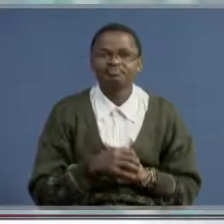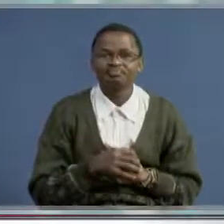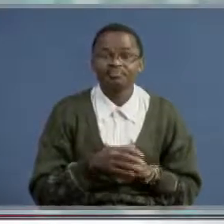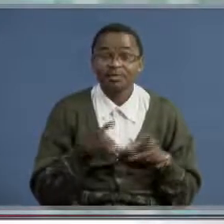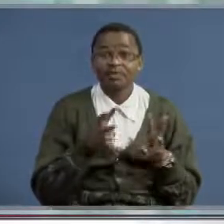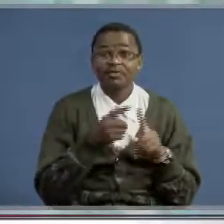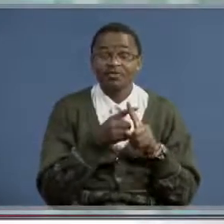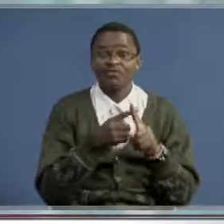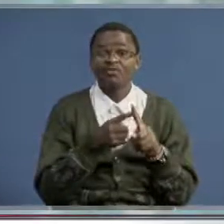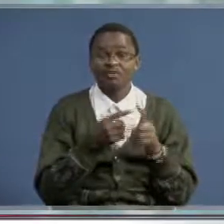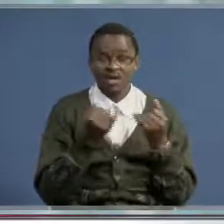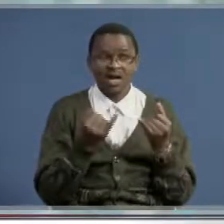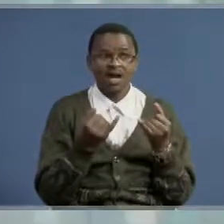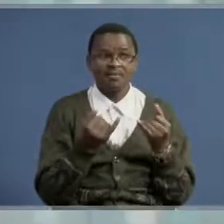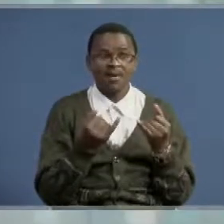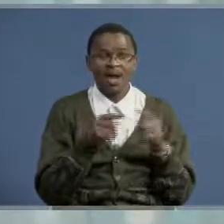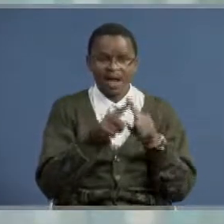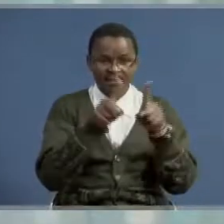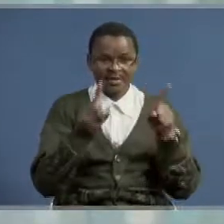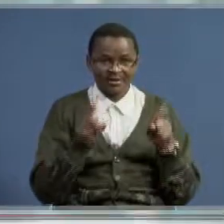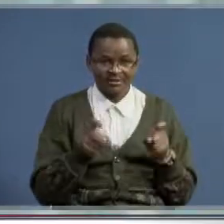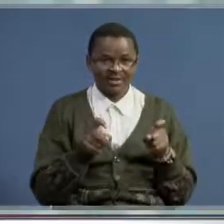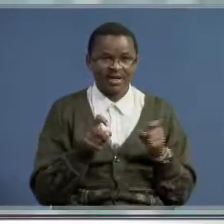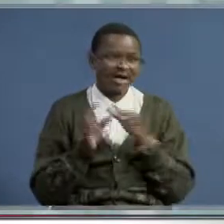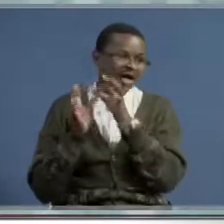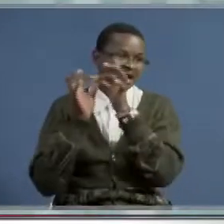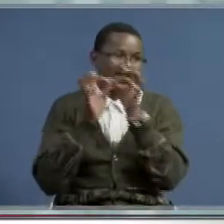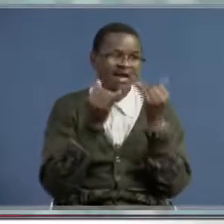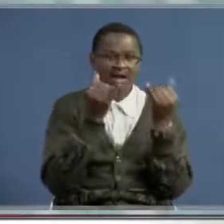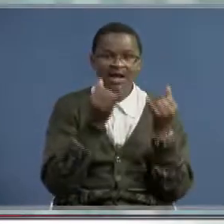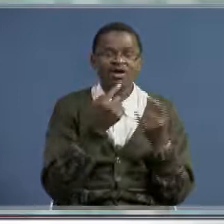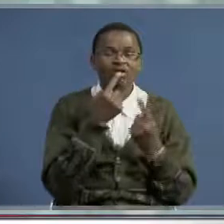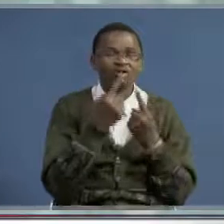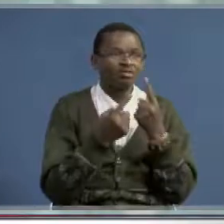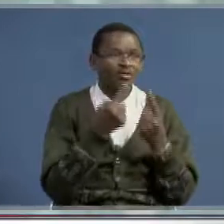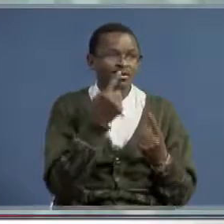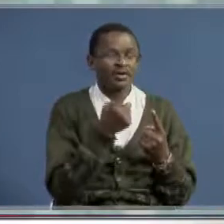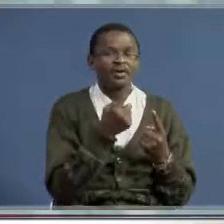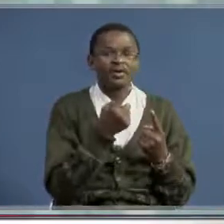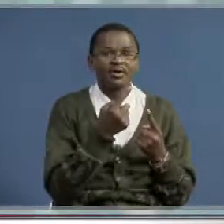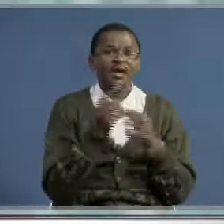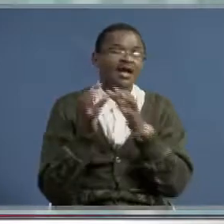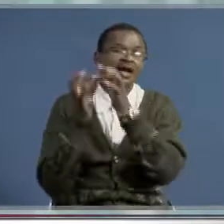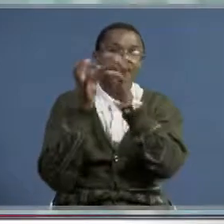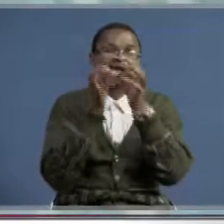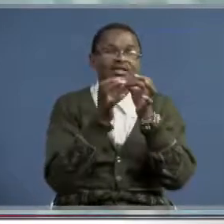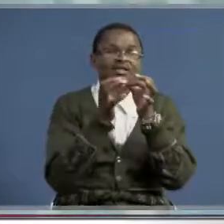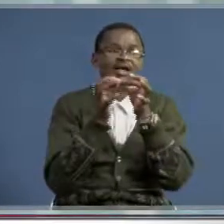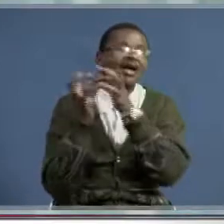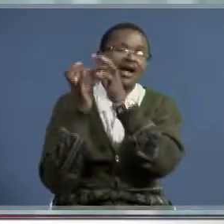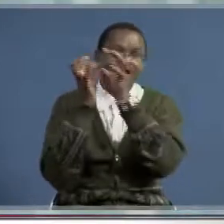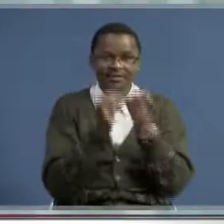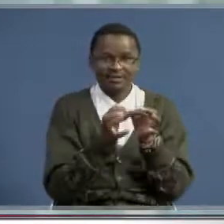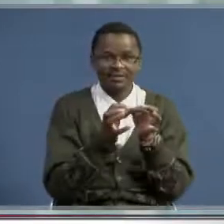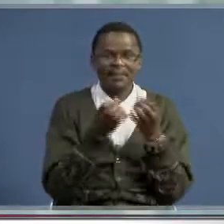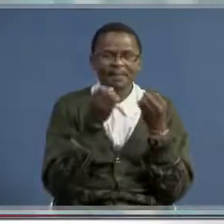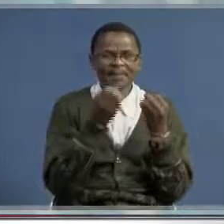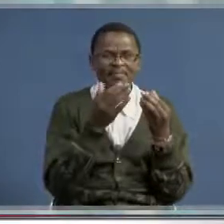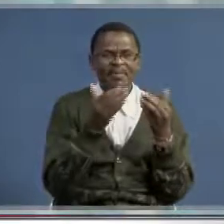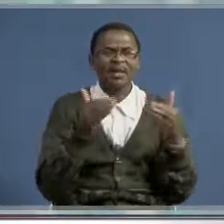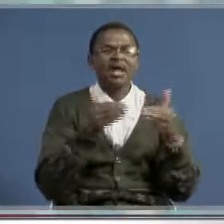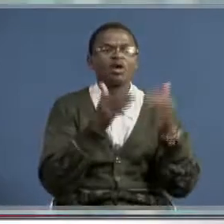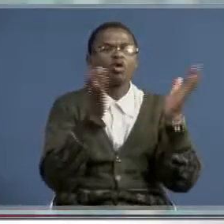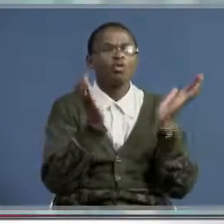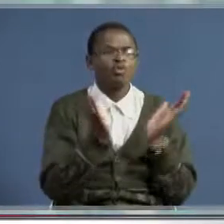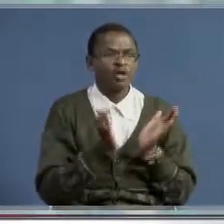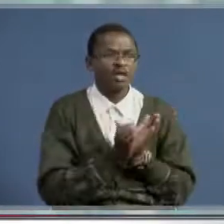Away from matters, exams, culture, let's now talk matters, culture. Many communities across